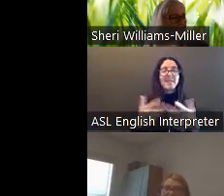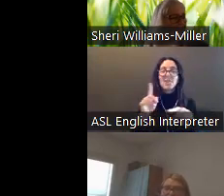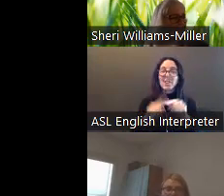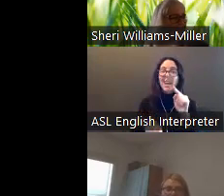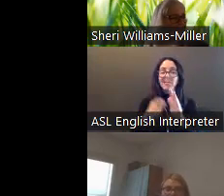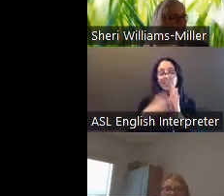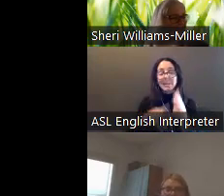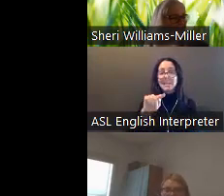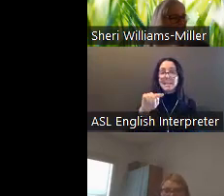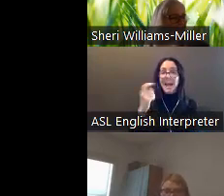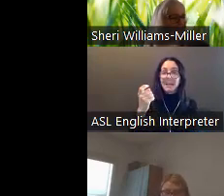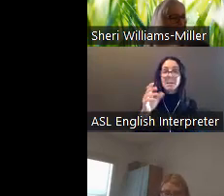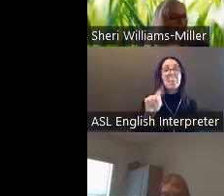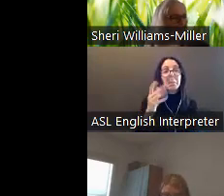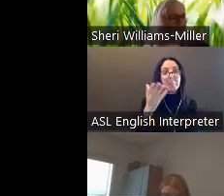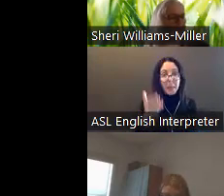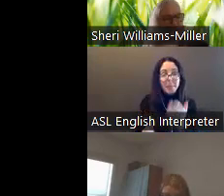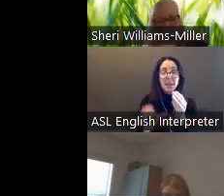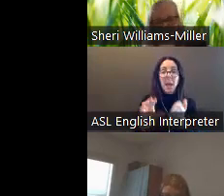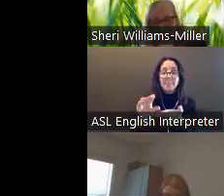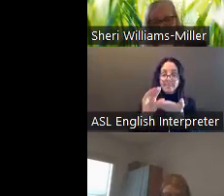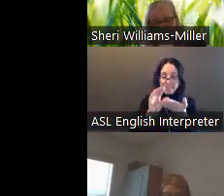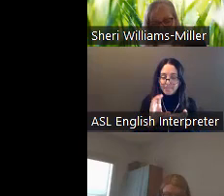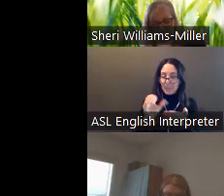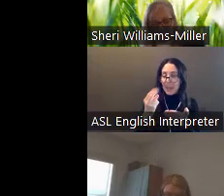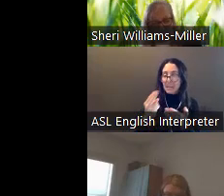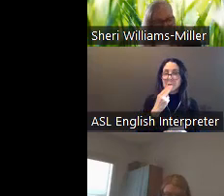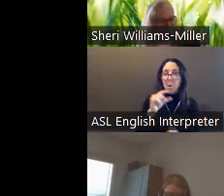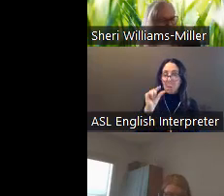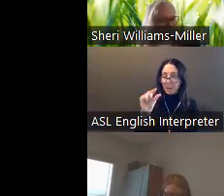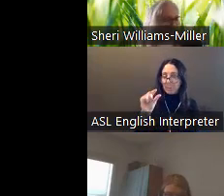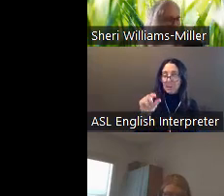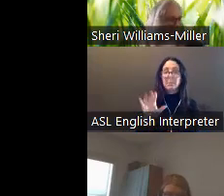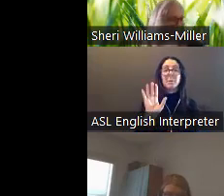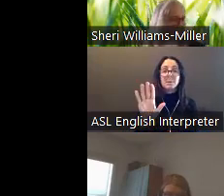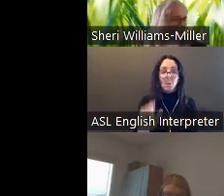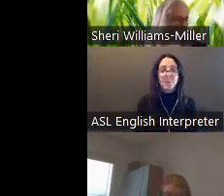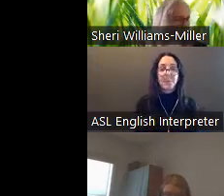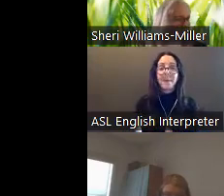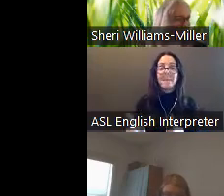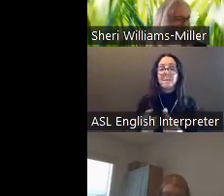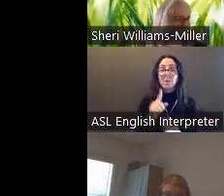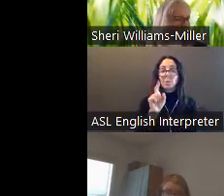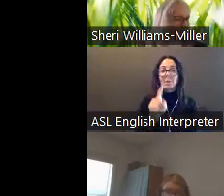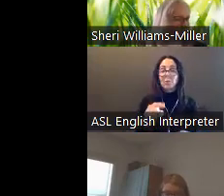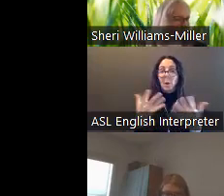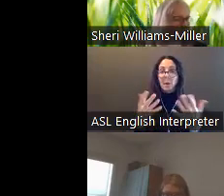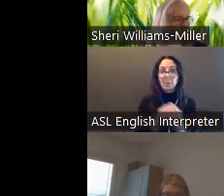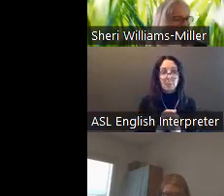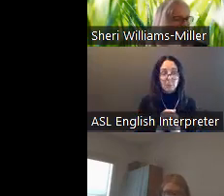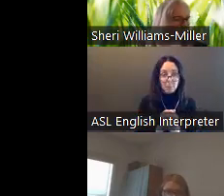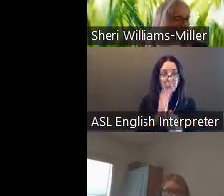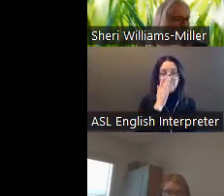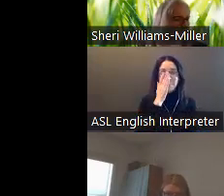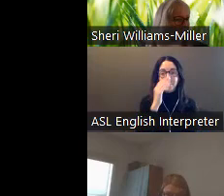they're able to handle a small amount of cash. So the first question to ask is whether you have concerns about their ability